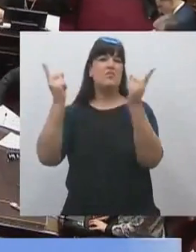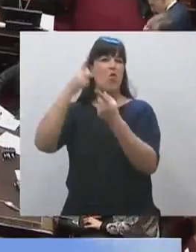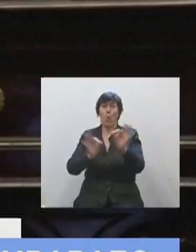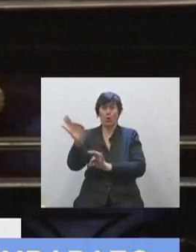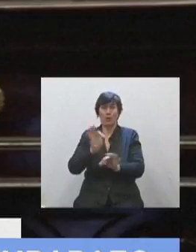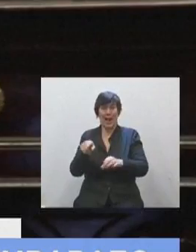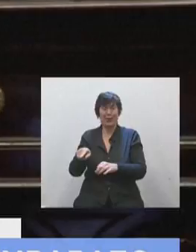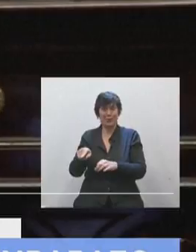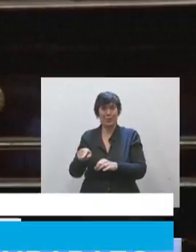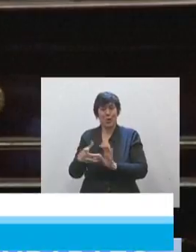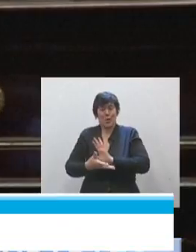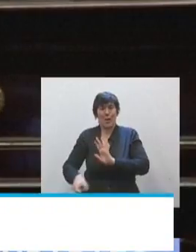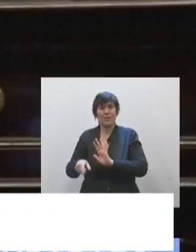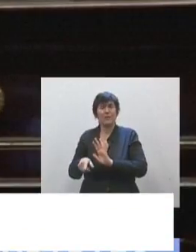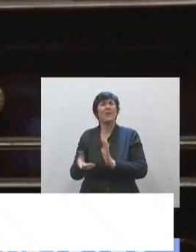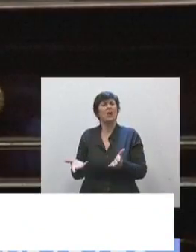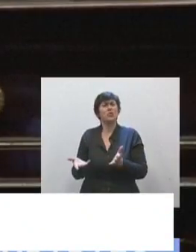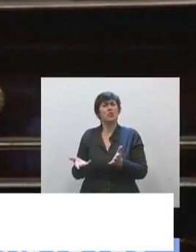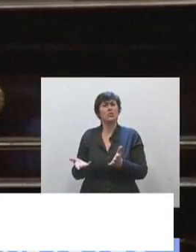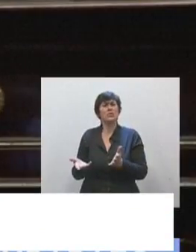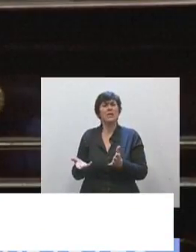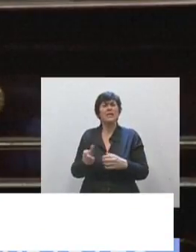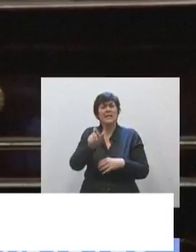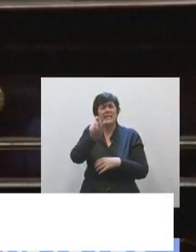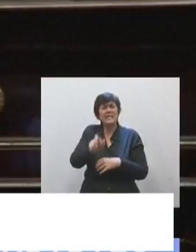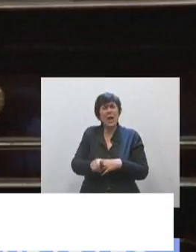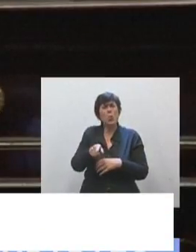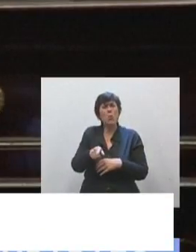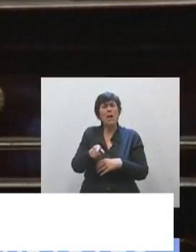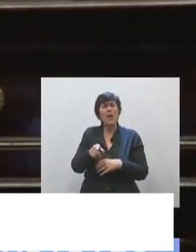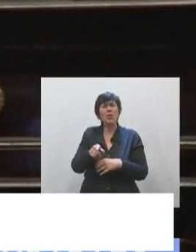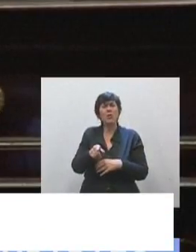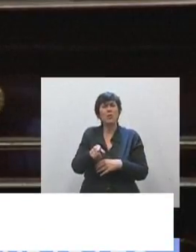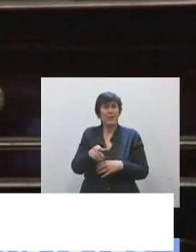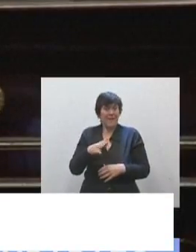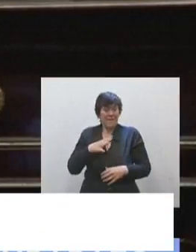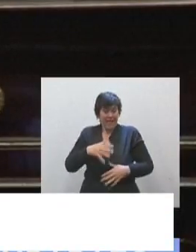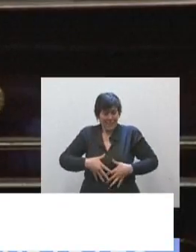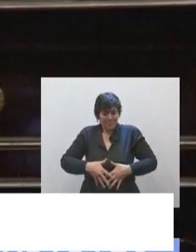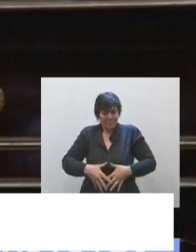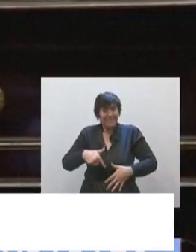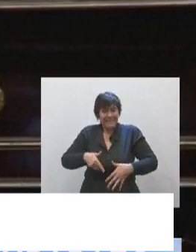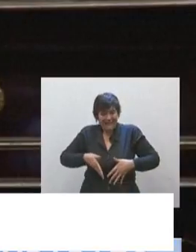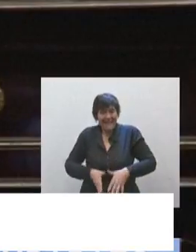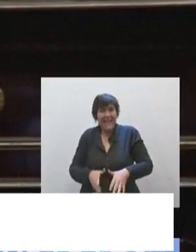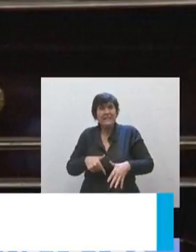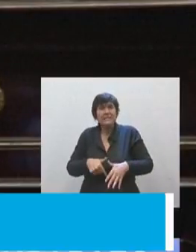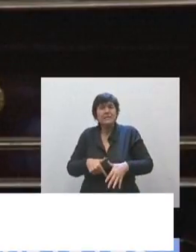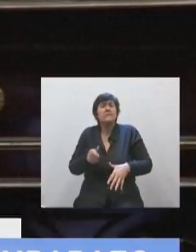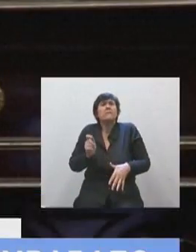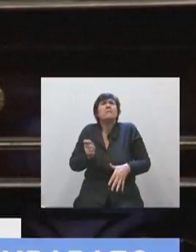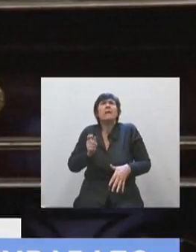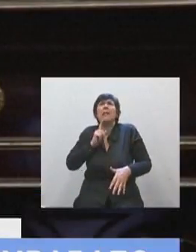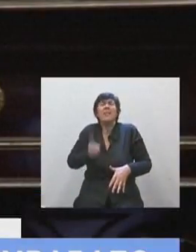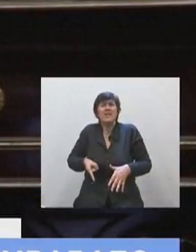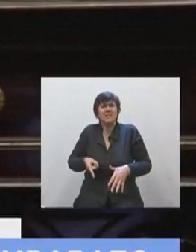life. Legalization would mean leaving a human being's life, an unborn one, to the mercy of the